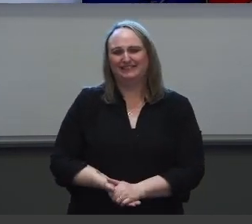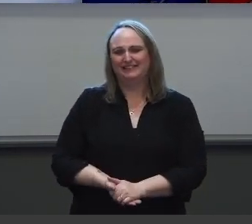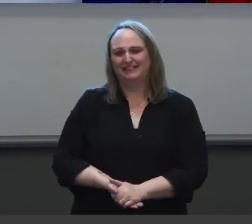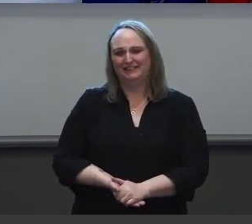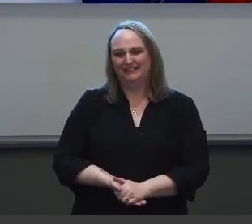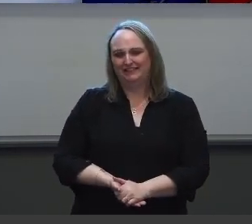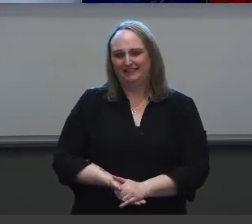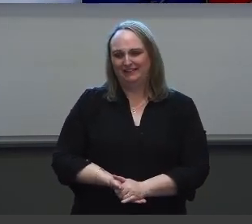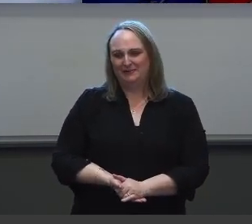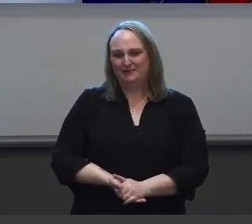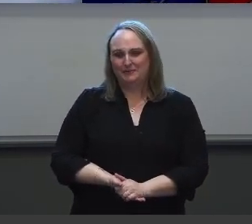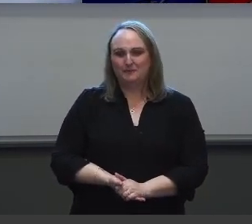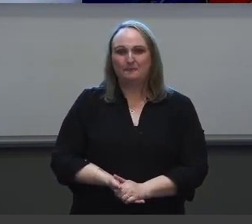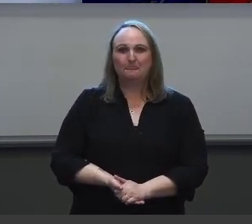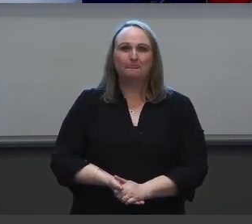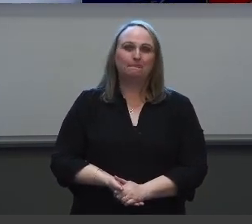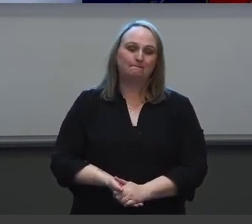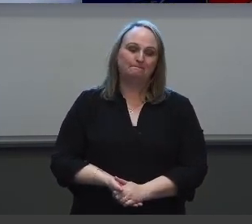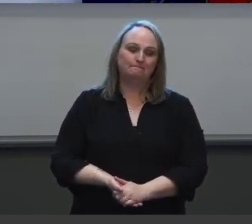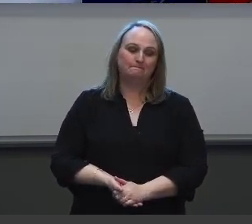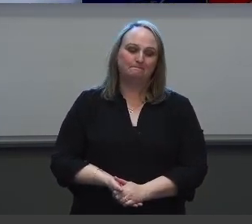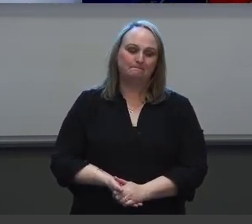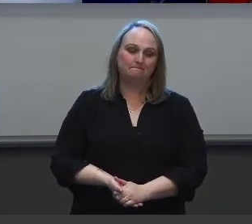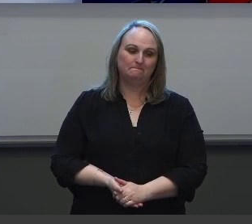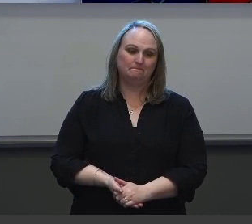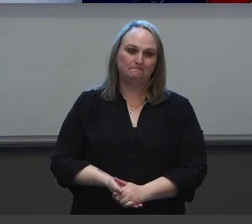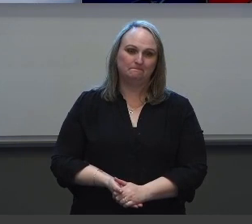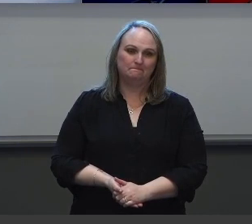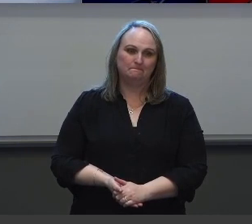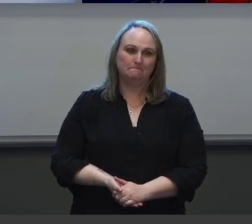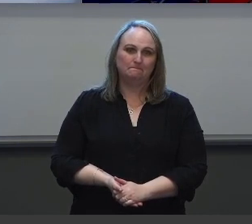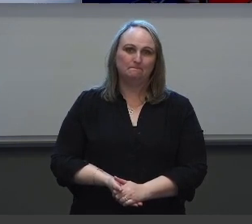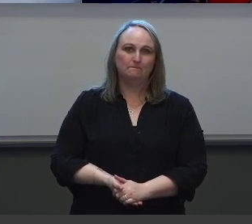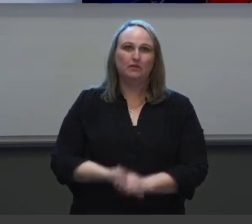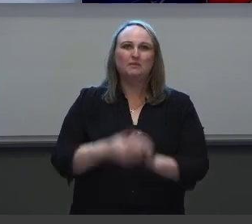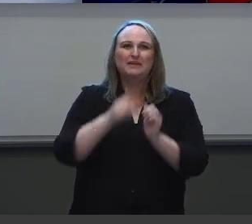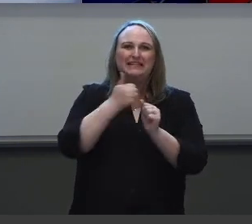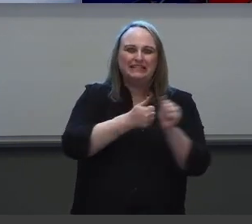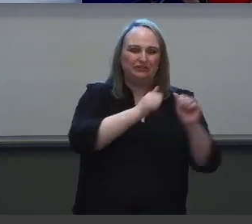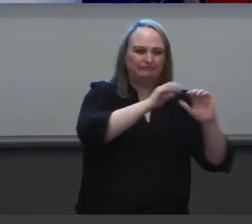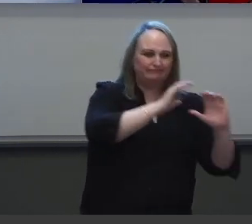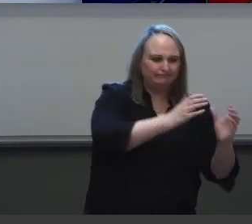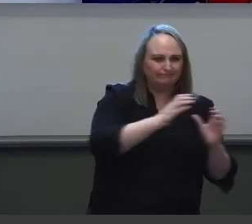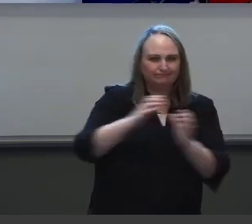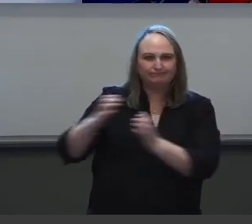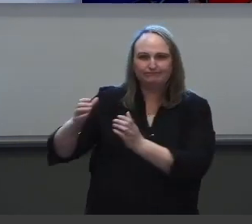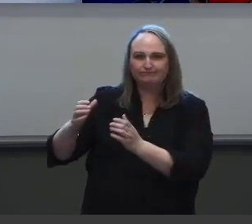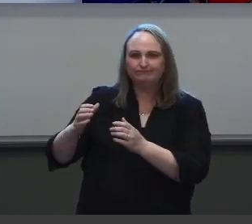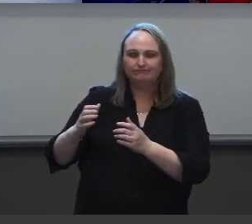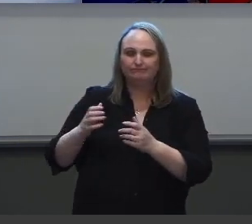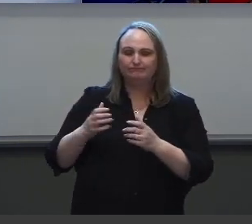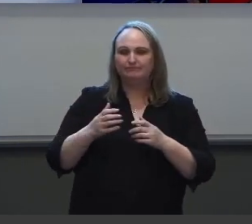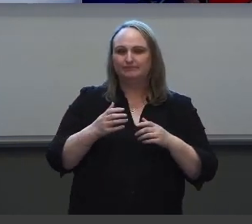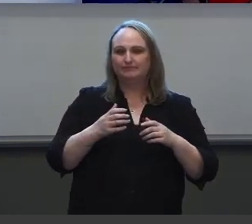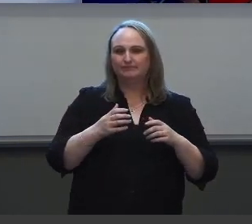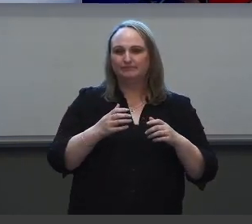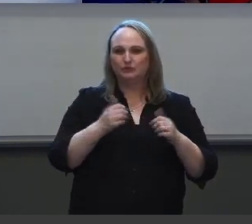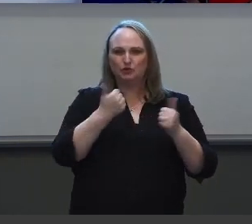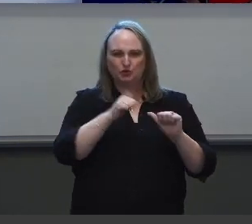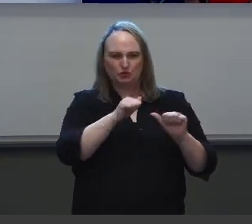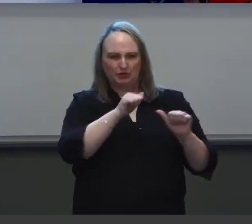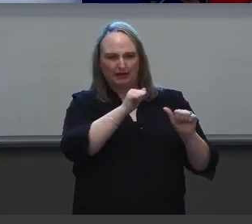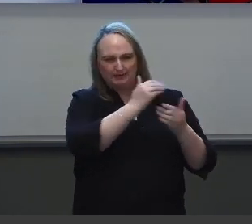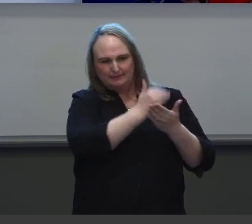But if we look more specifically across these different subtypes that I've described, you can see that when we talk